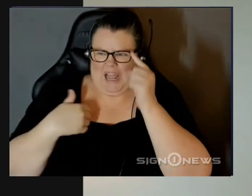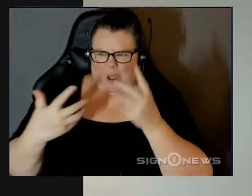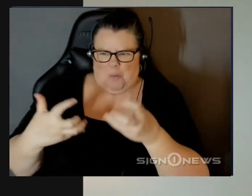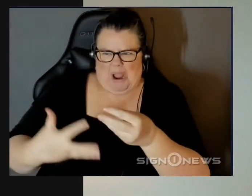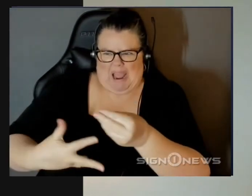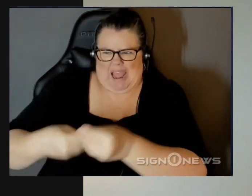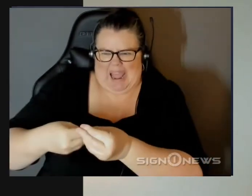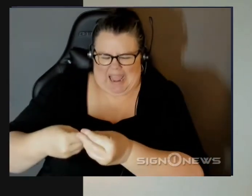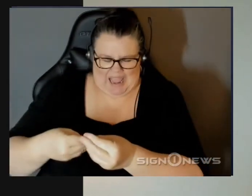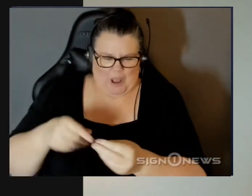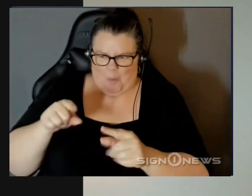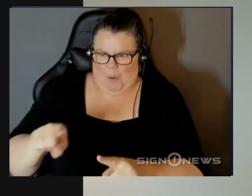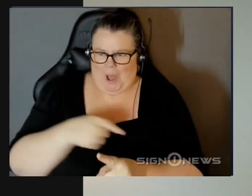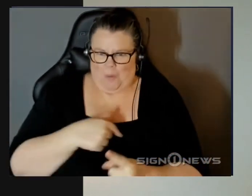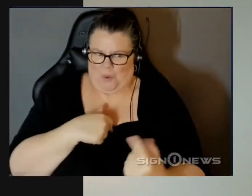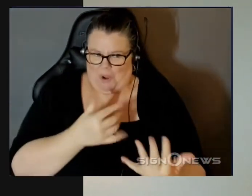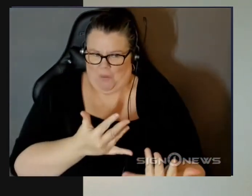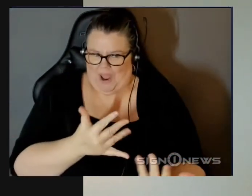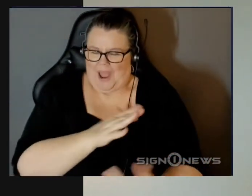and answer section, right? That,